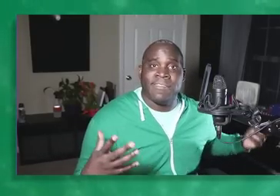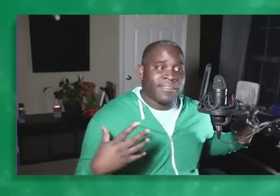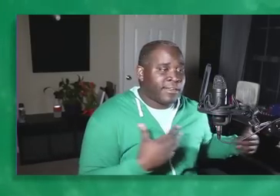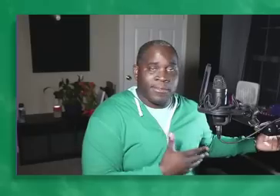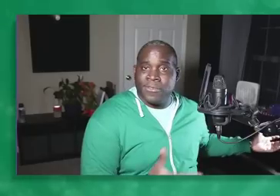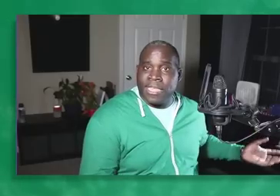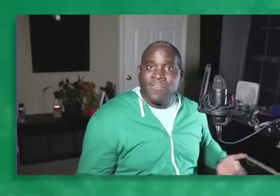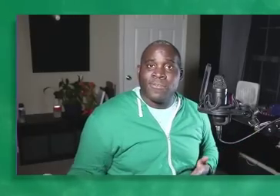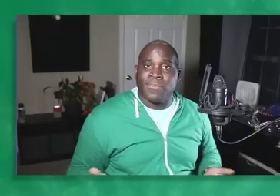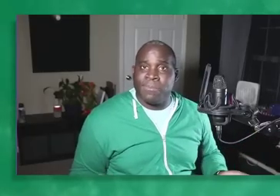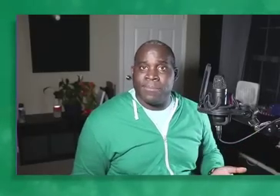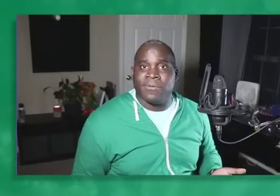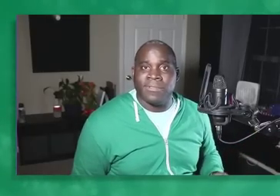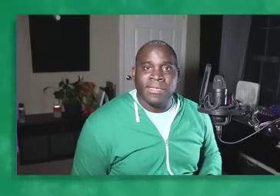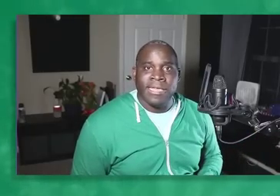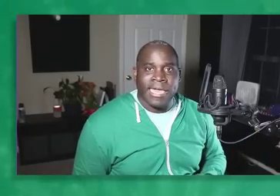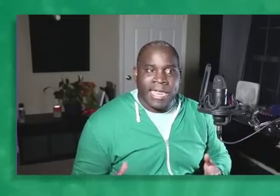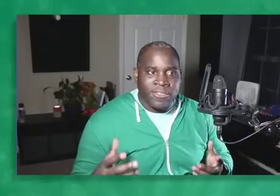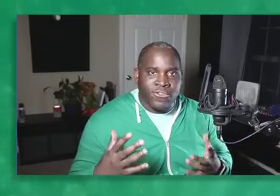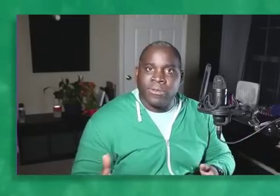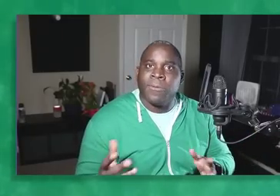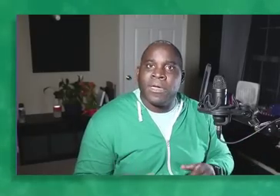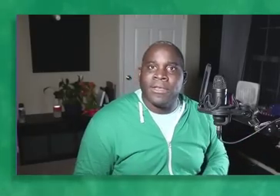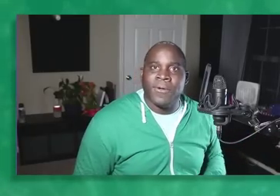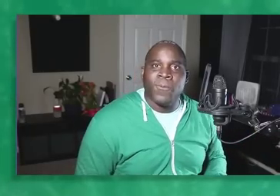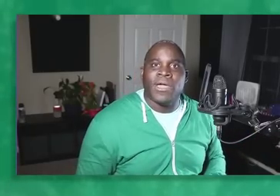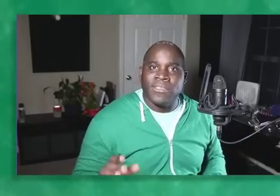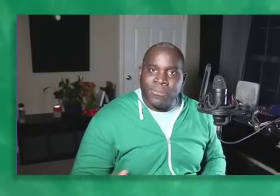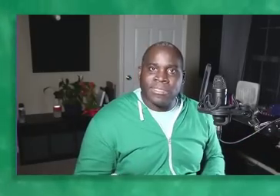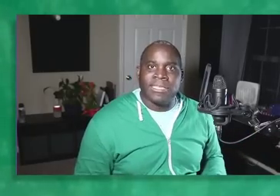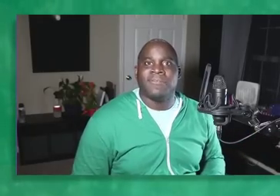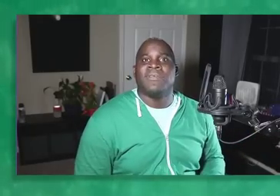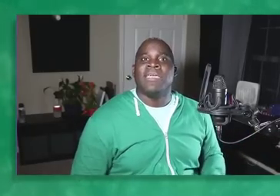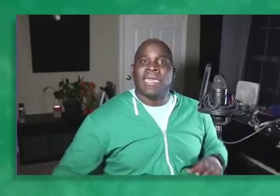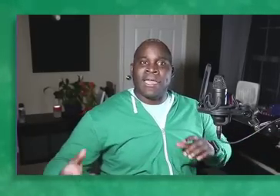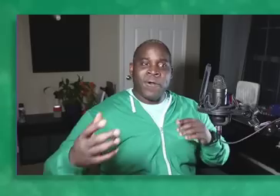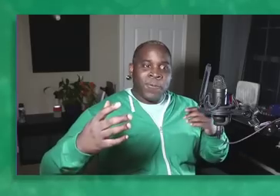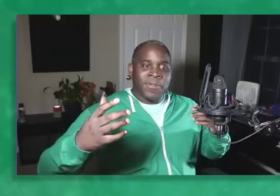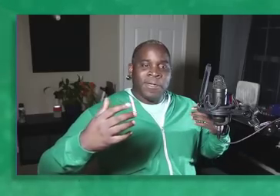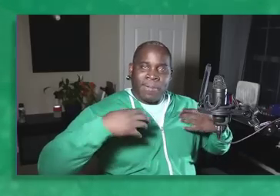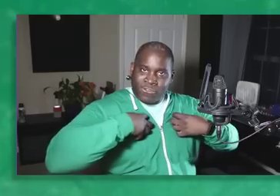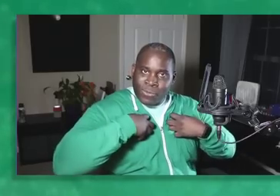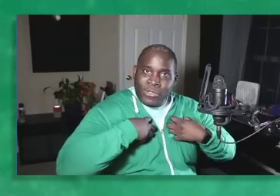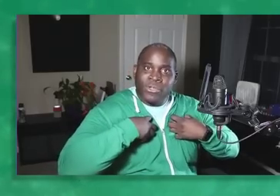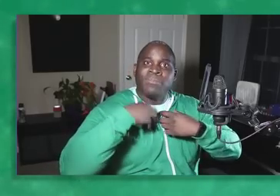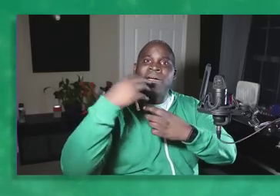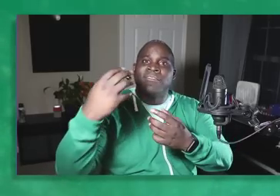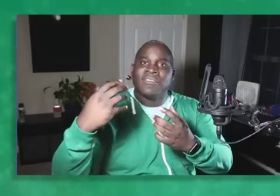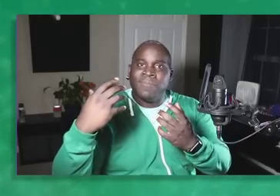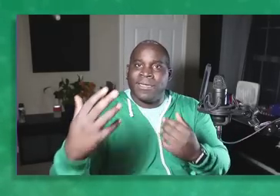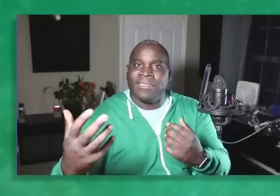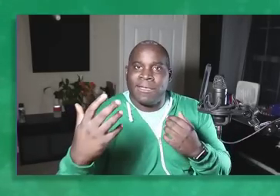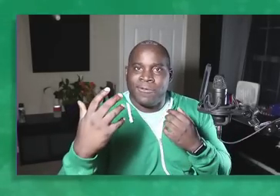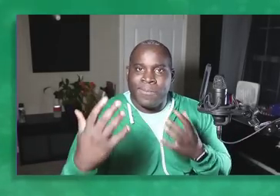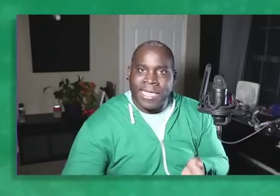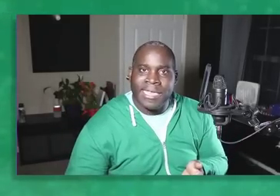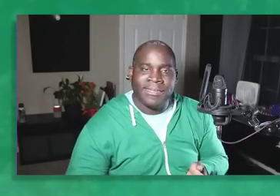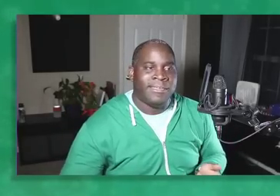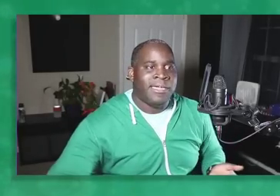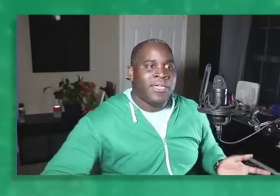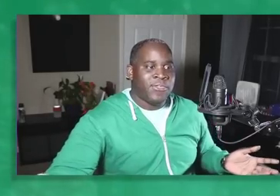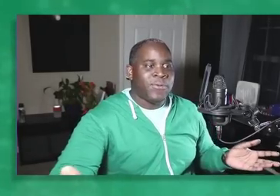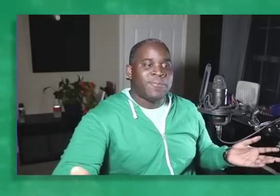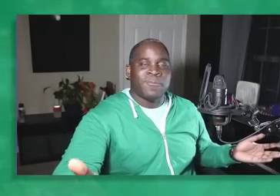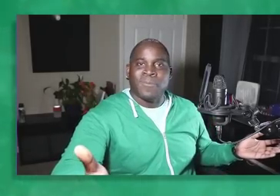to have these kind of communications with people, and I generally want to know what you believe, and I hope by showing good positive body language on my